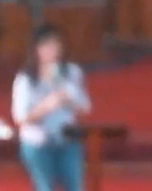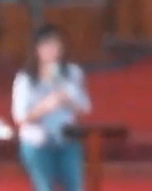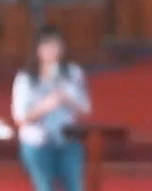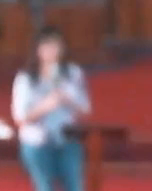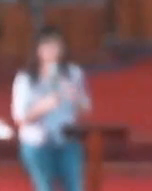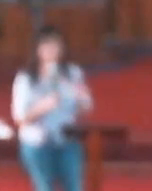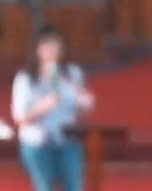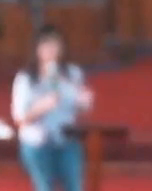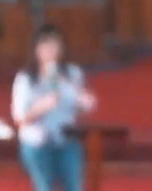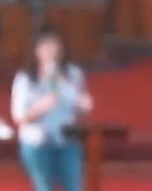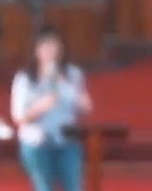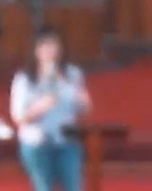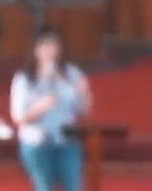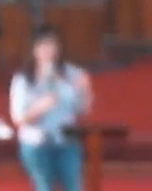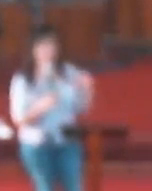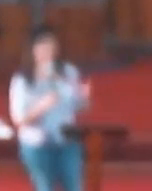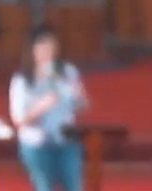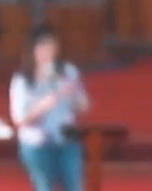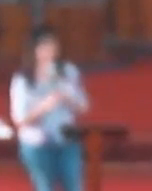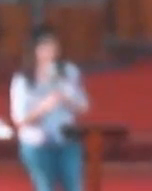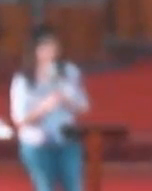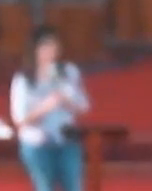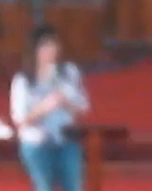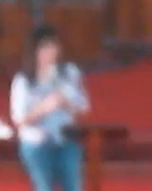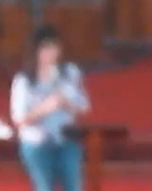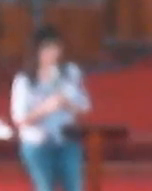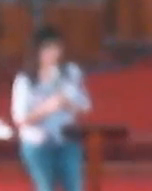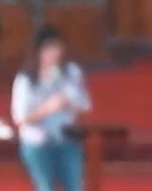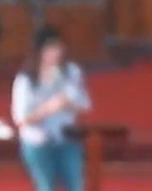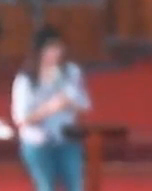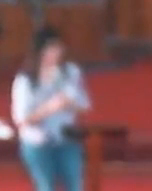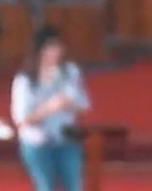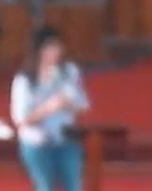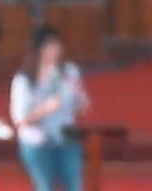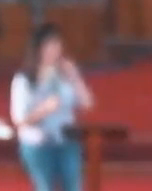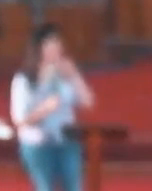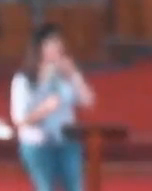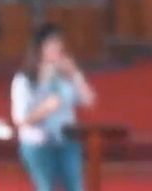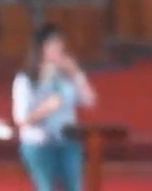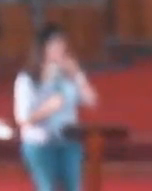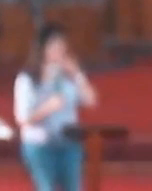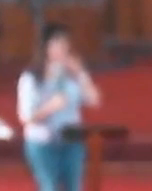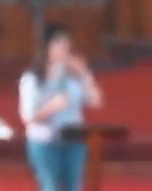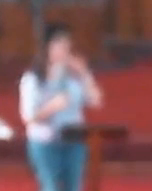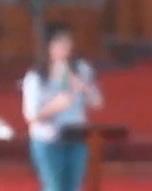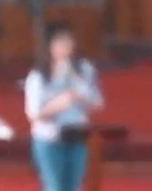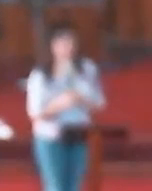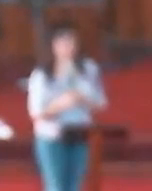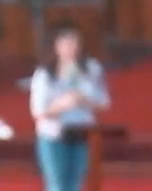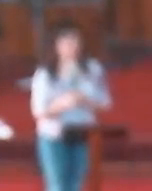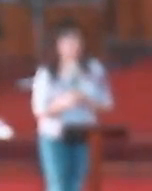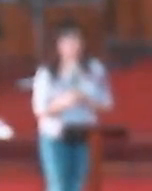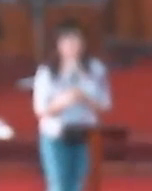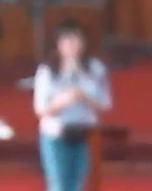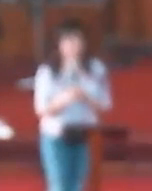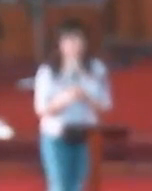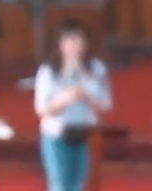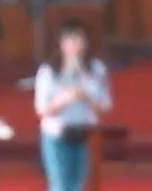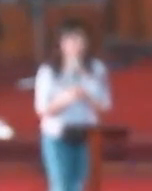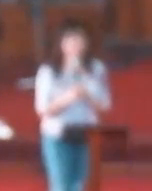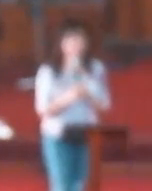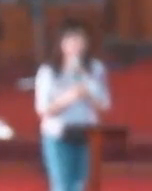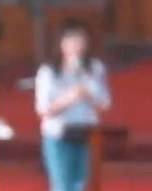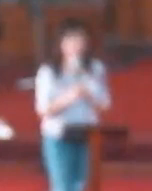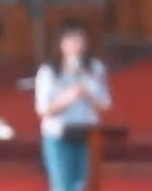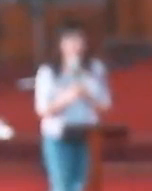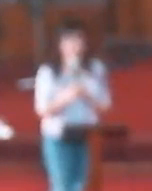fe. Here he was speaking of Abraham because he was the father of faith. ¿En quién tuvo fe Abraham? In whom